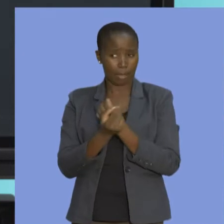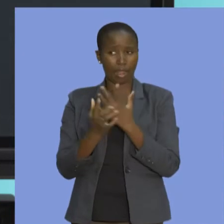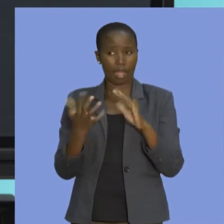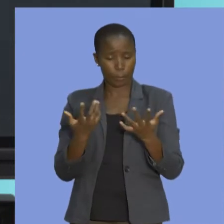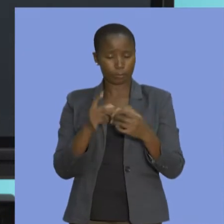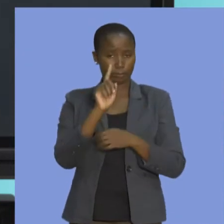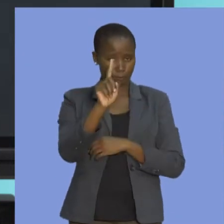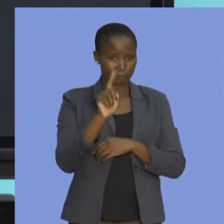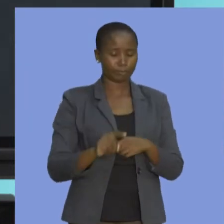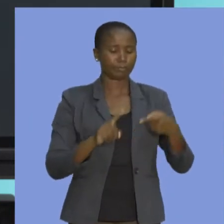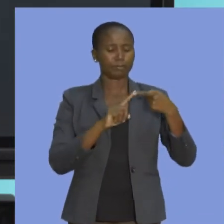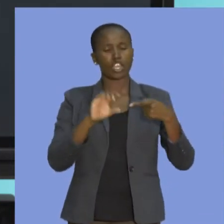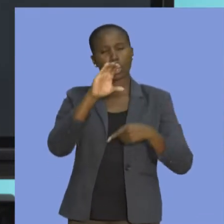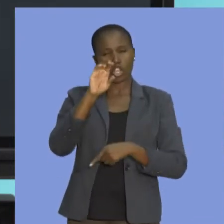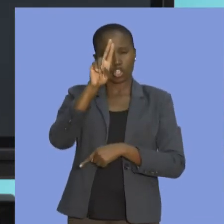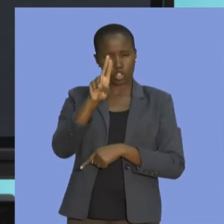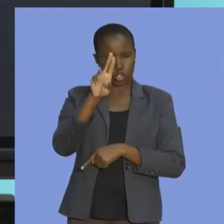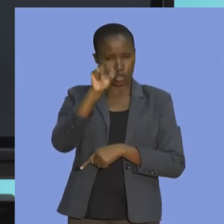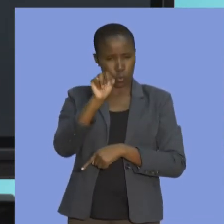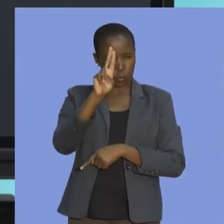Cumulate, what does cumulate mean? Cumulate,